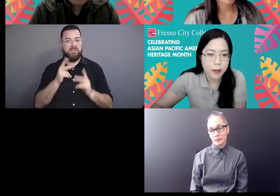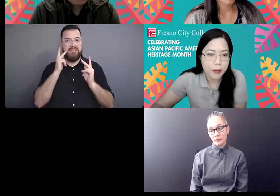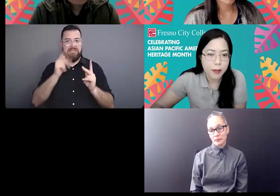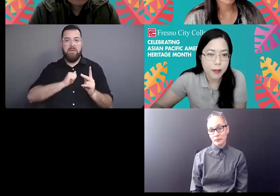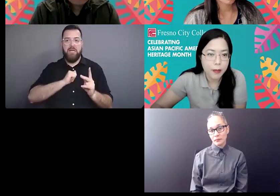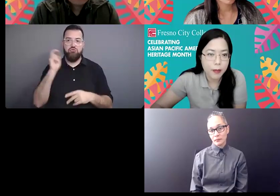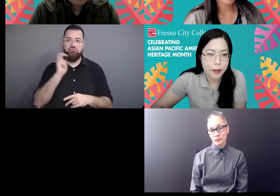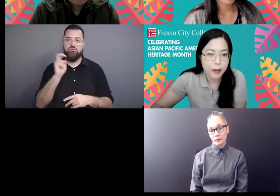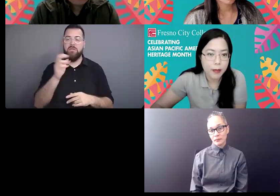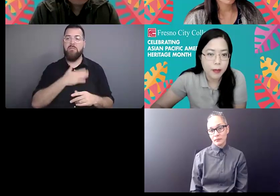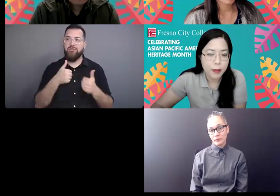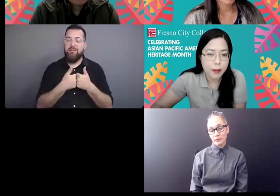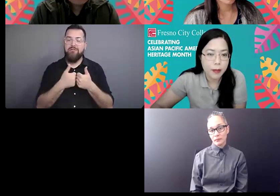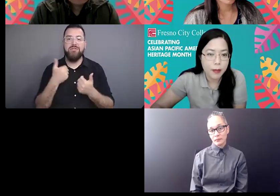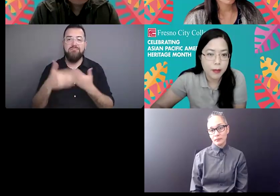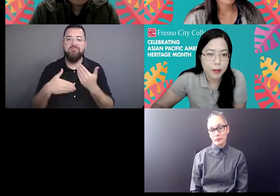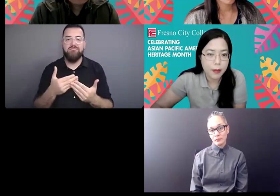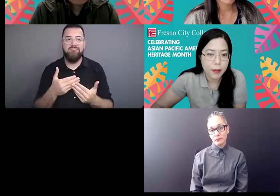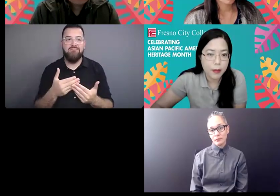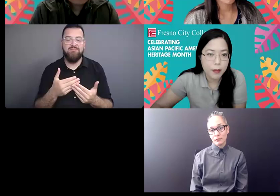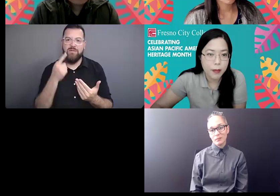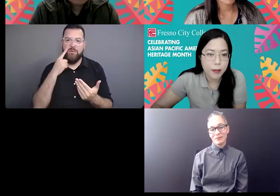journey to where I am today.